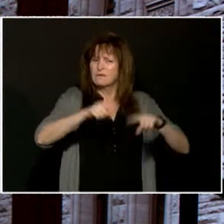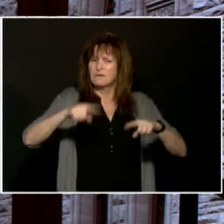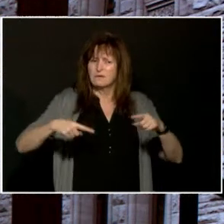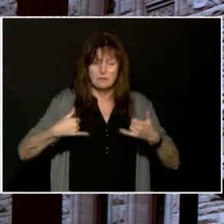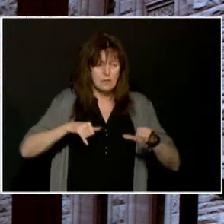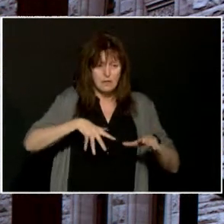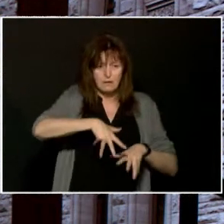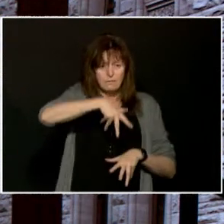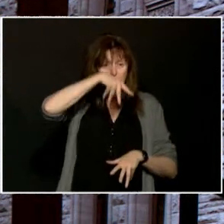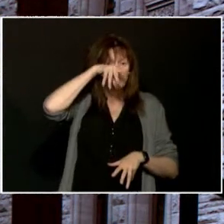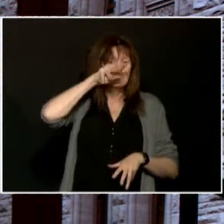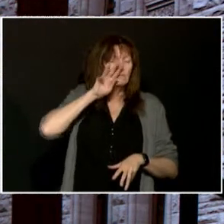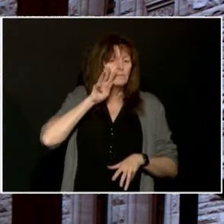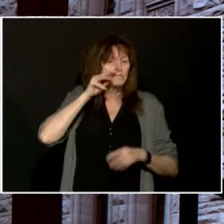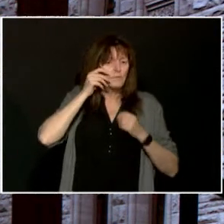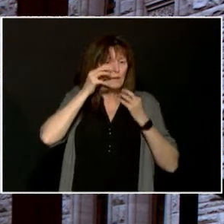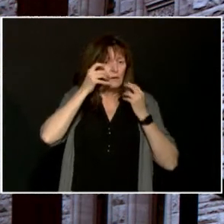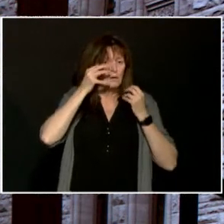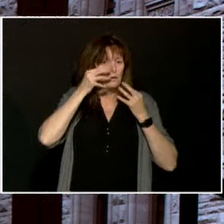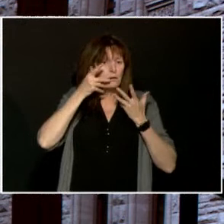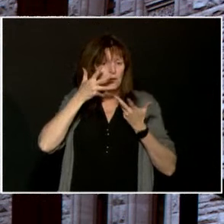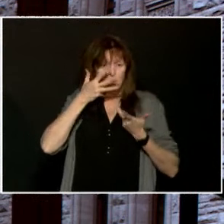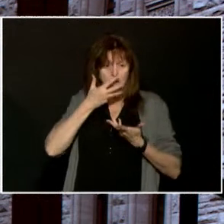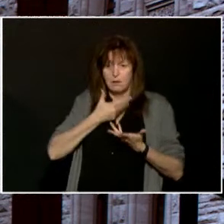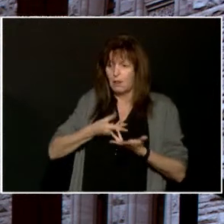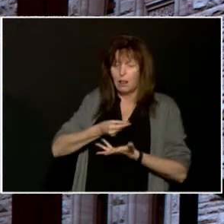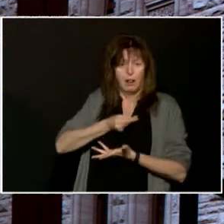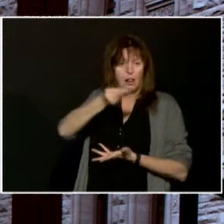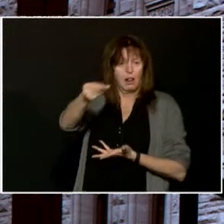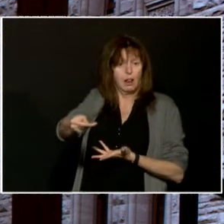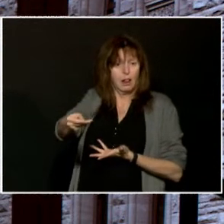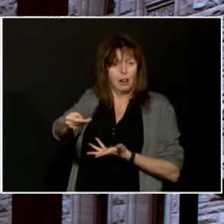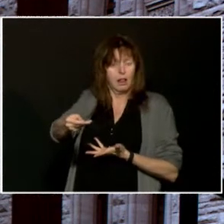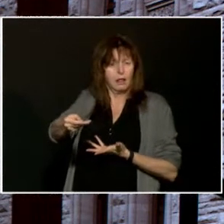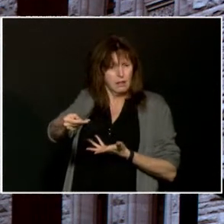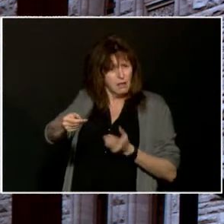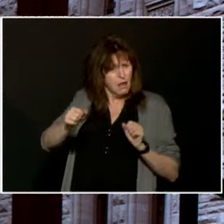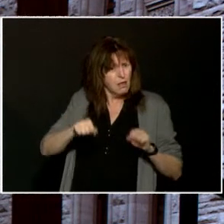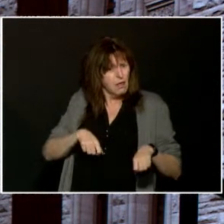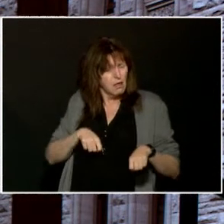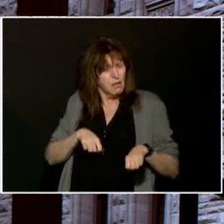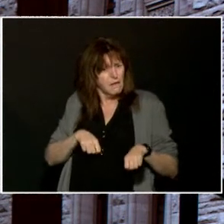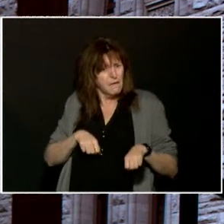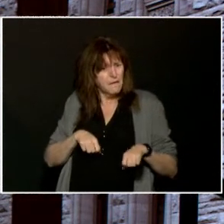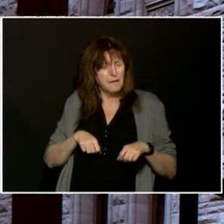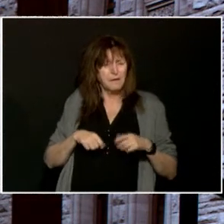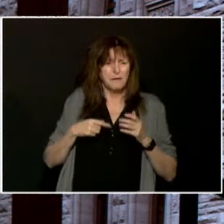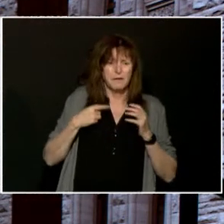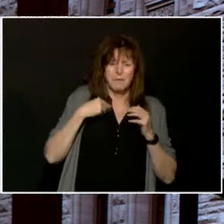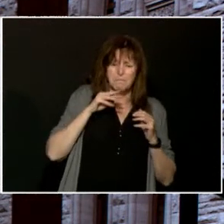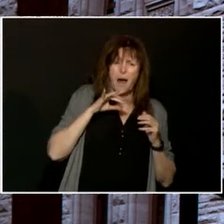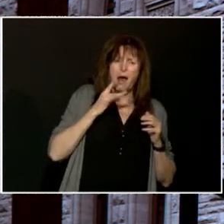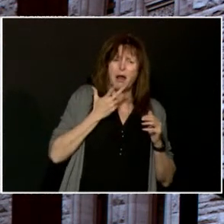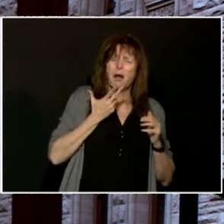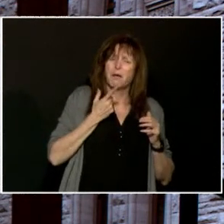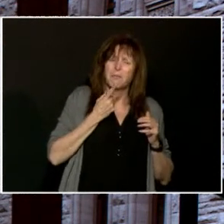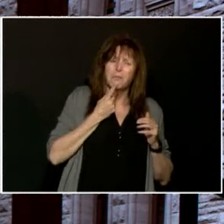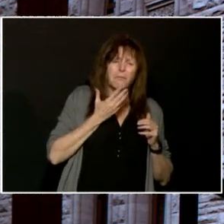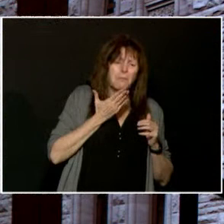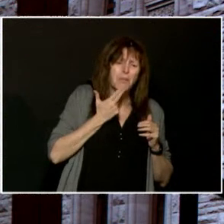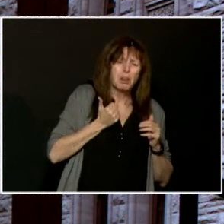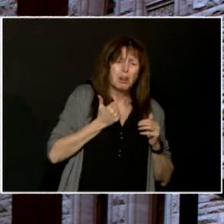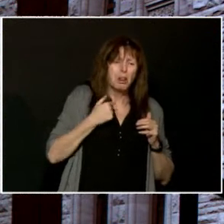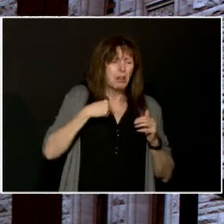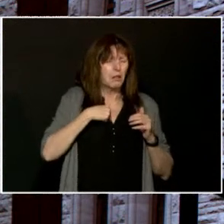extent. And we're still trying to understand that fully. And some may have even some mild symptoms. As we talked about, they're presenting sometimes to hospitals with more